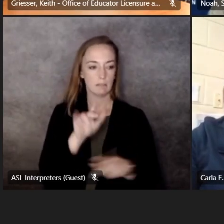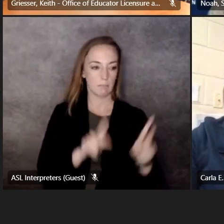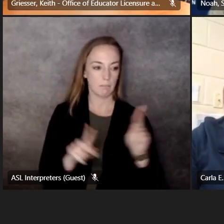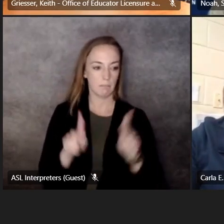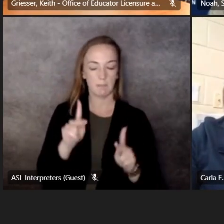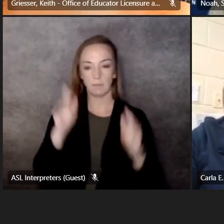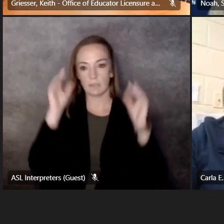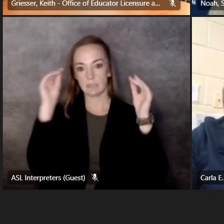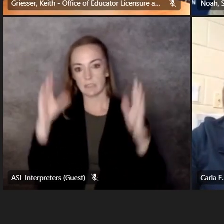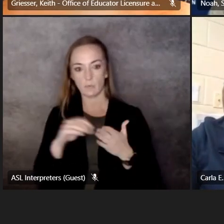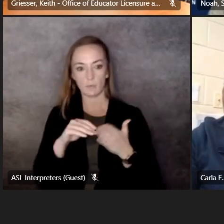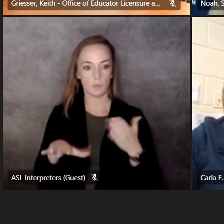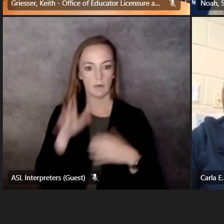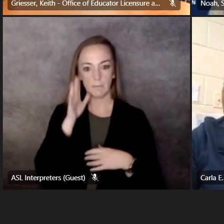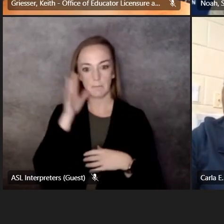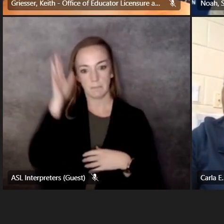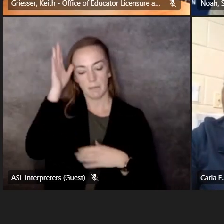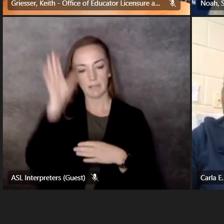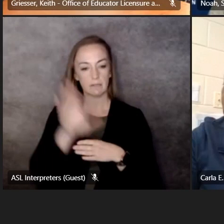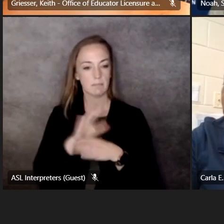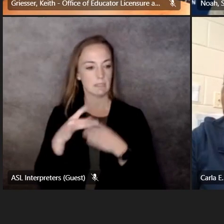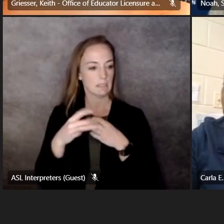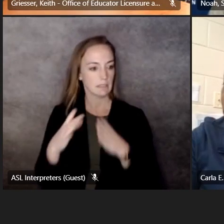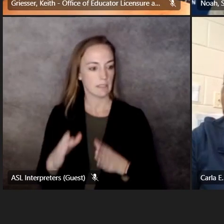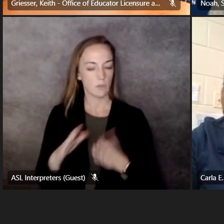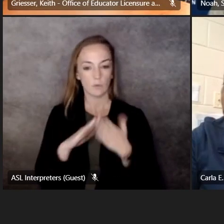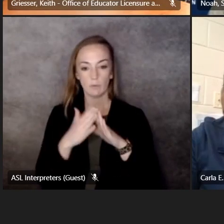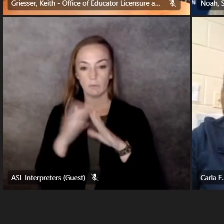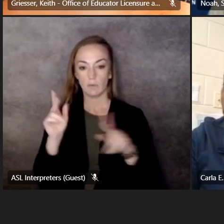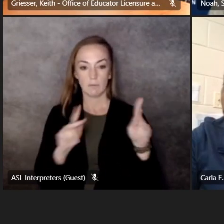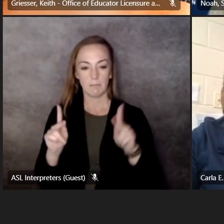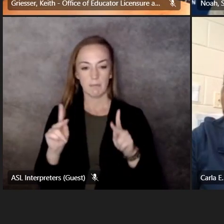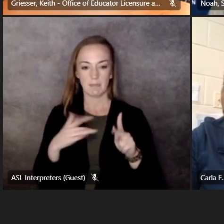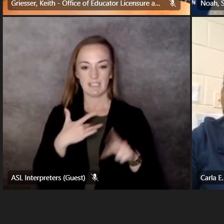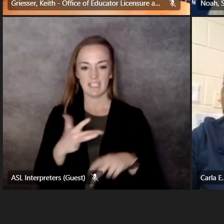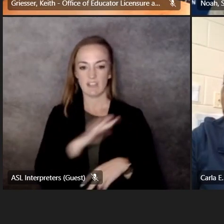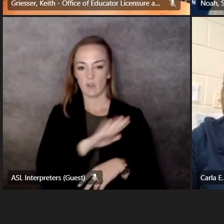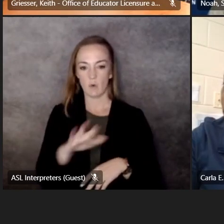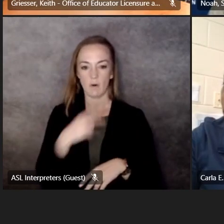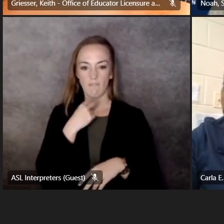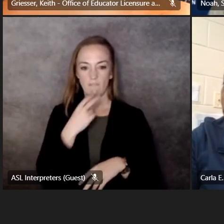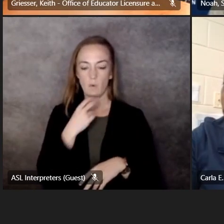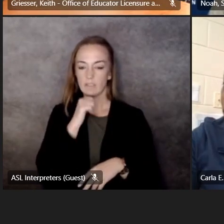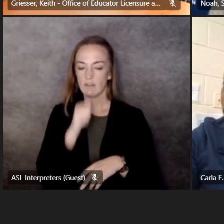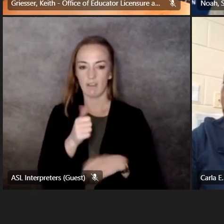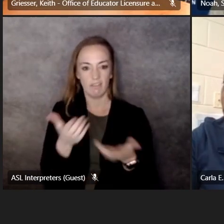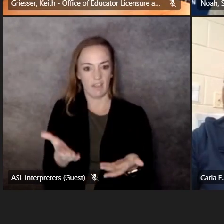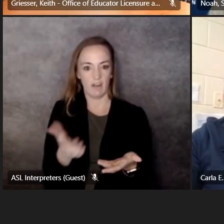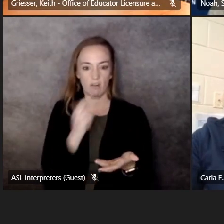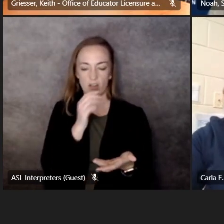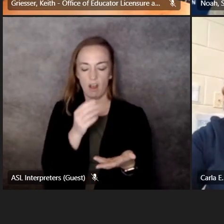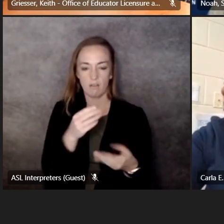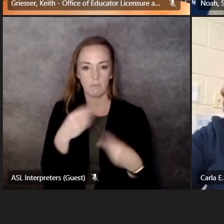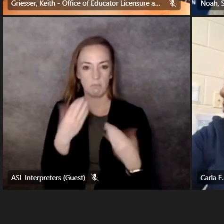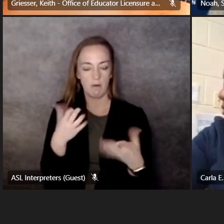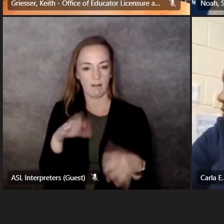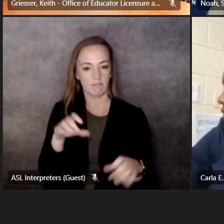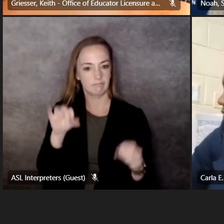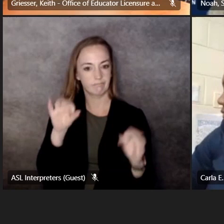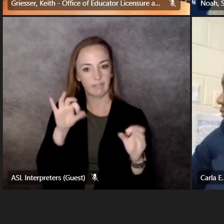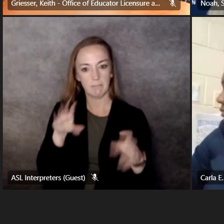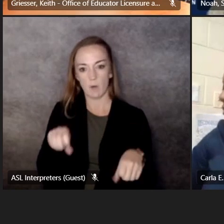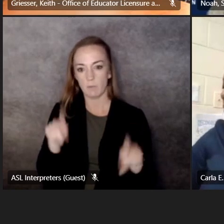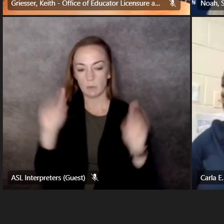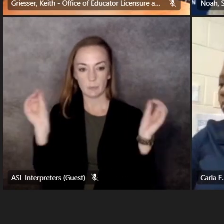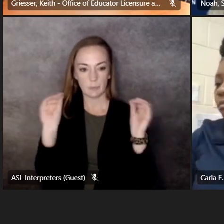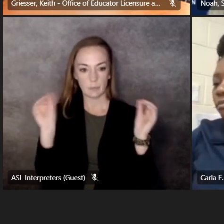parents and business leaders and community people isn't always at the table. So we needed to find ways to include them and share that decision making